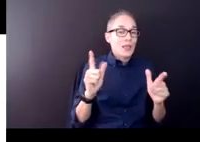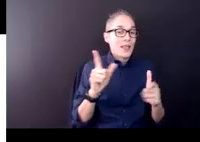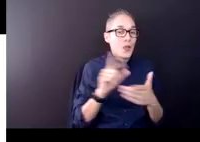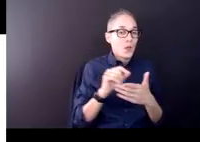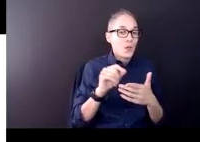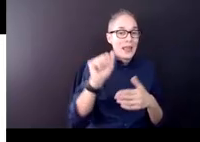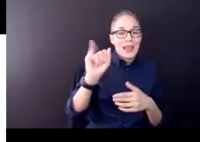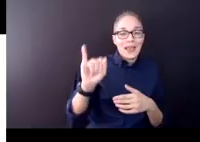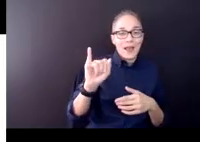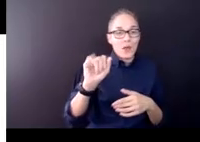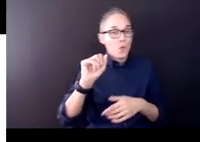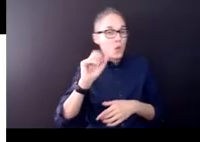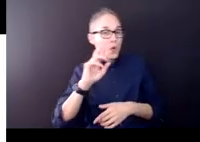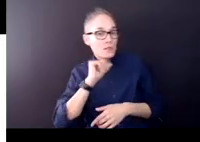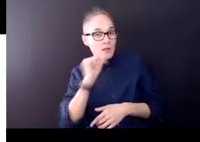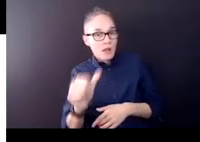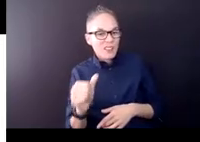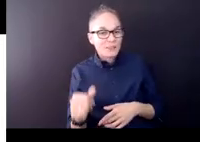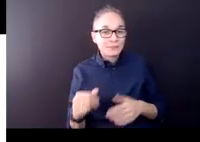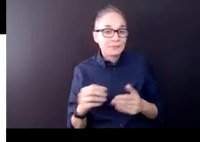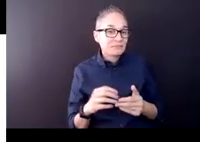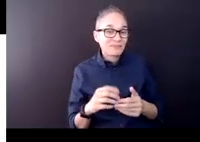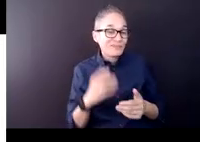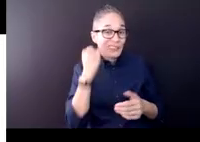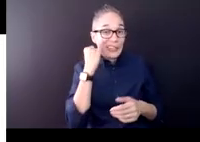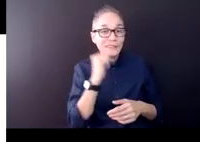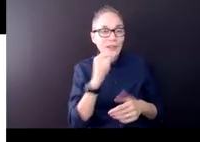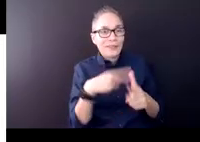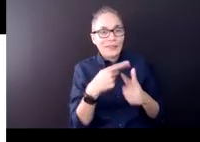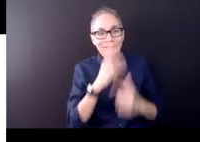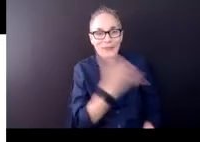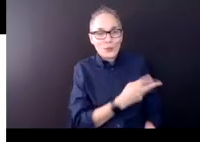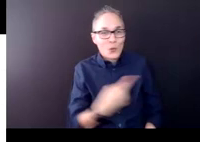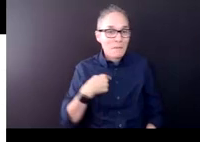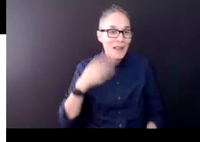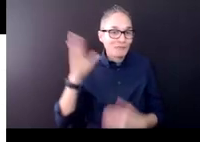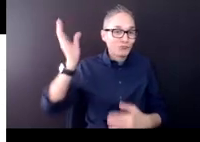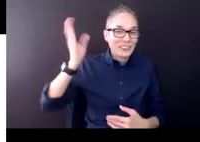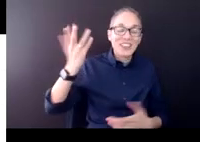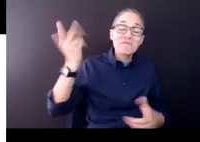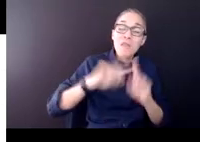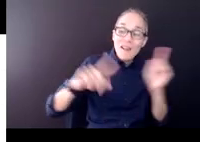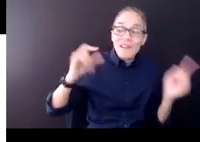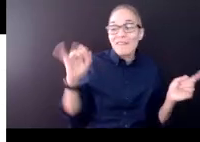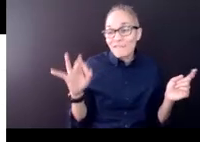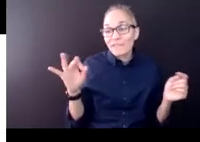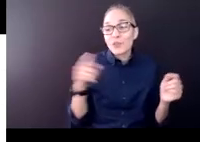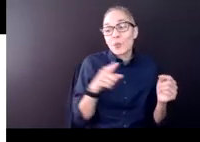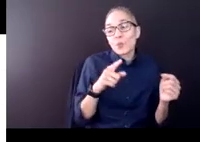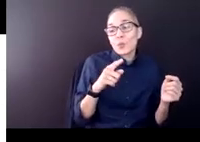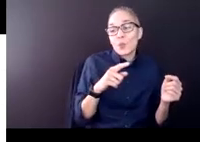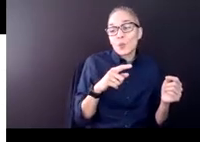not. If you prefer not, then you can just ignore all this. But if you